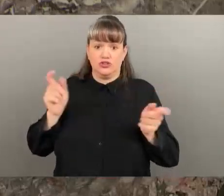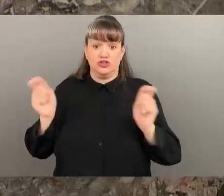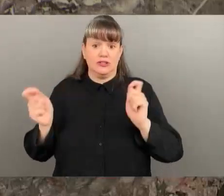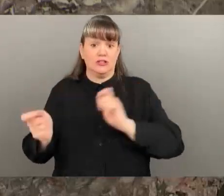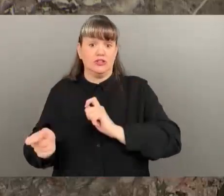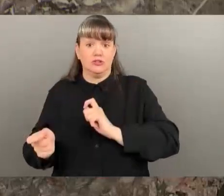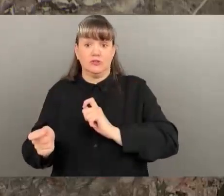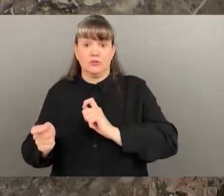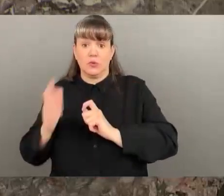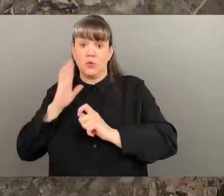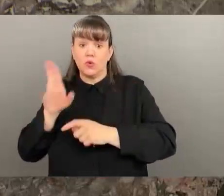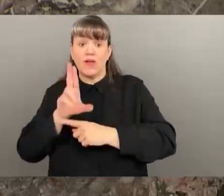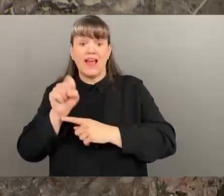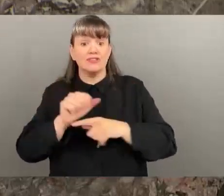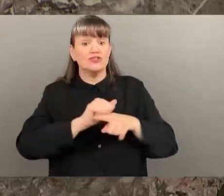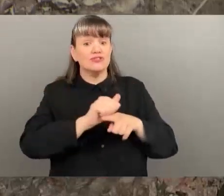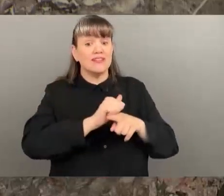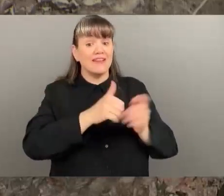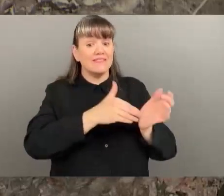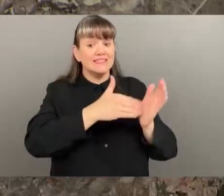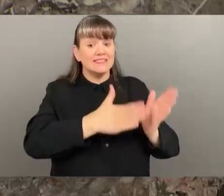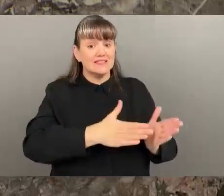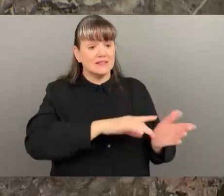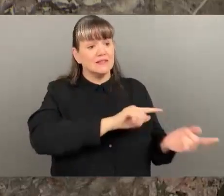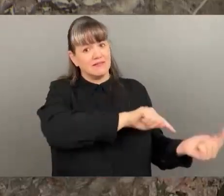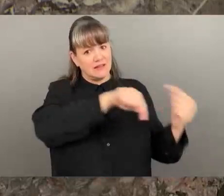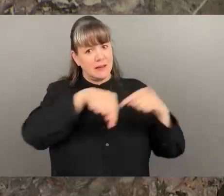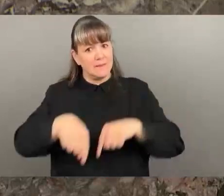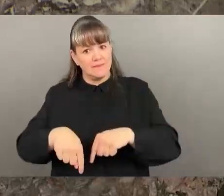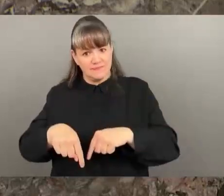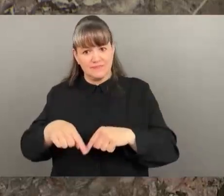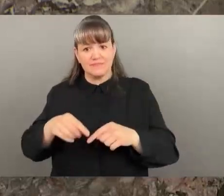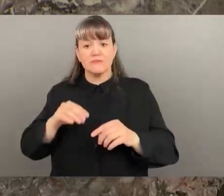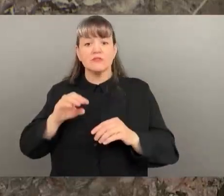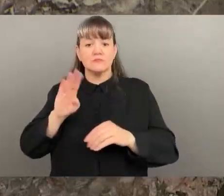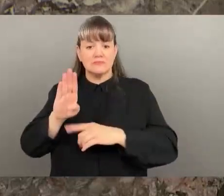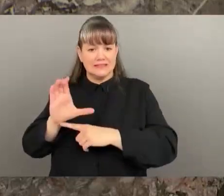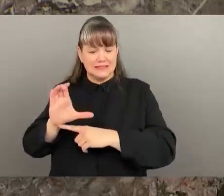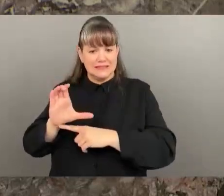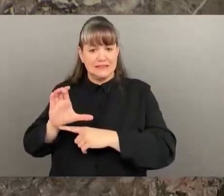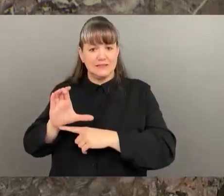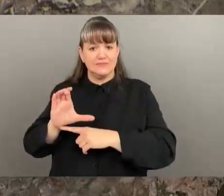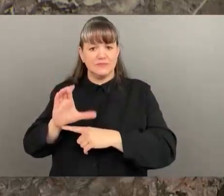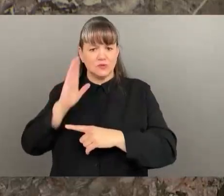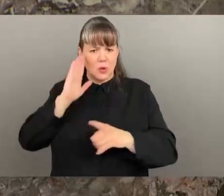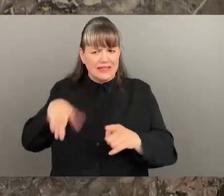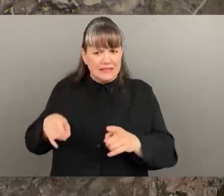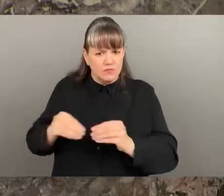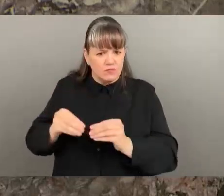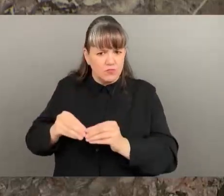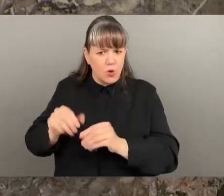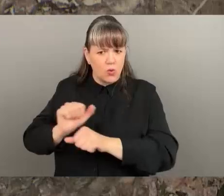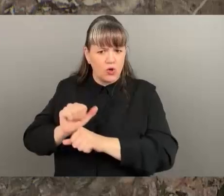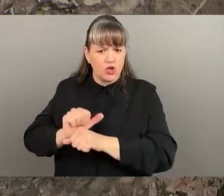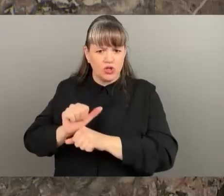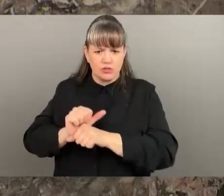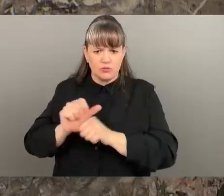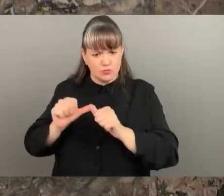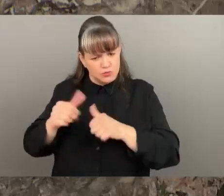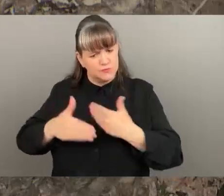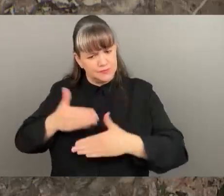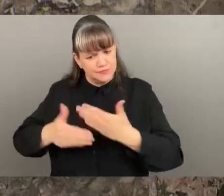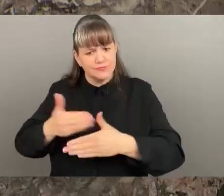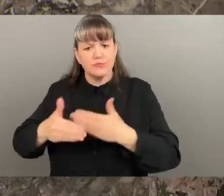to British Columbia. We know, Mr. Speaker, there's more work to do, and we're going to continue to do that with provinces across Canada